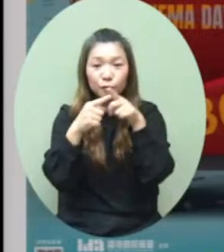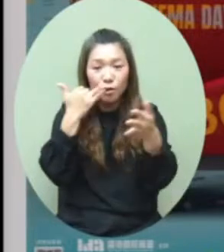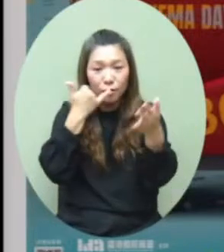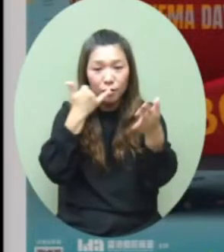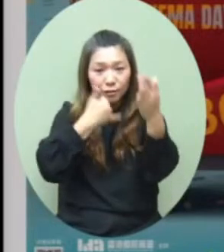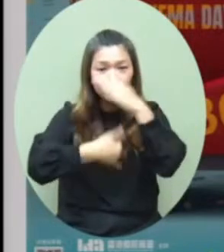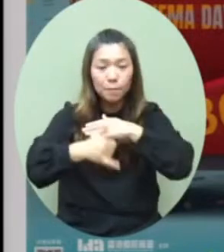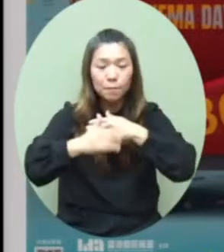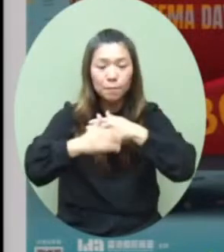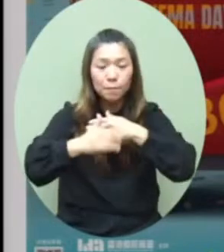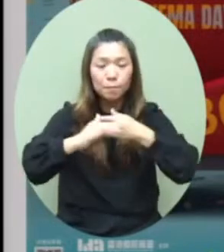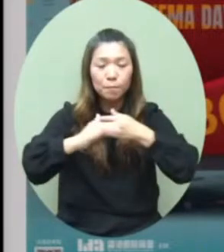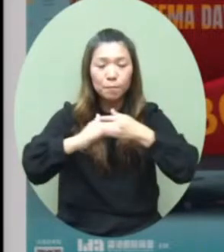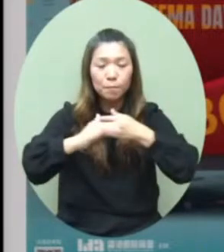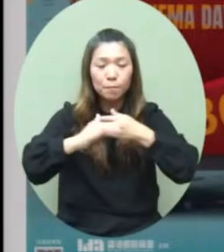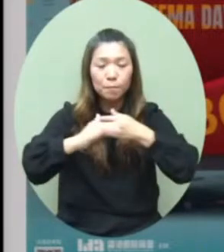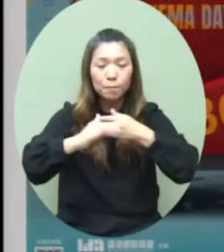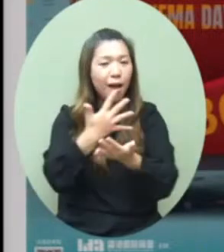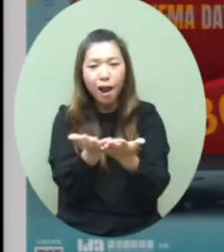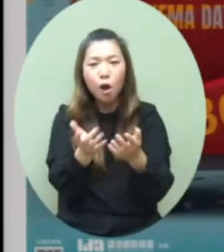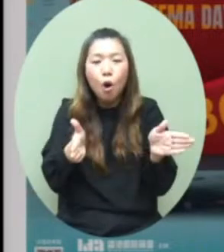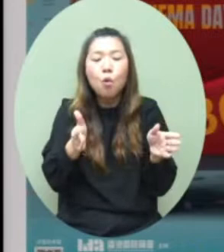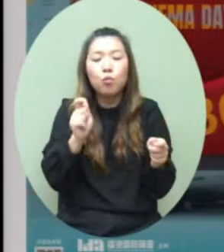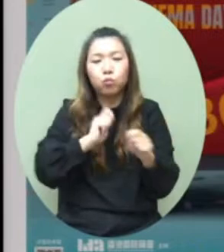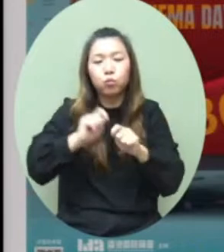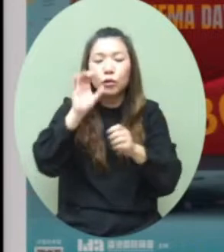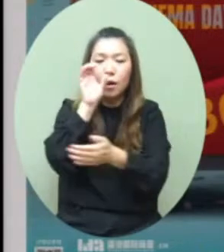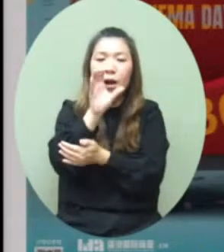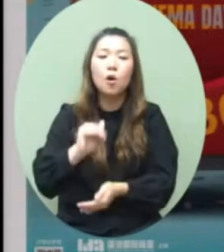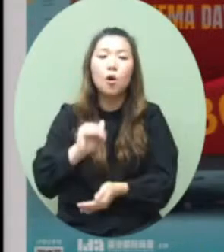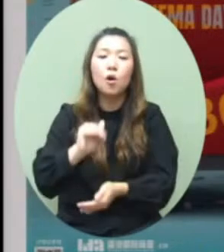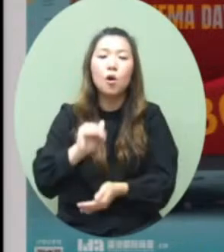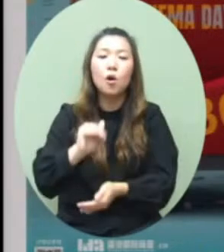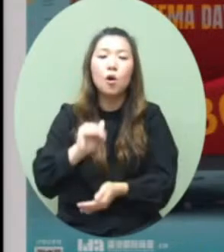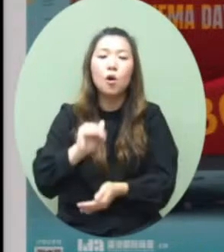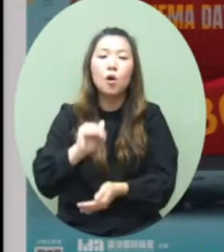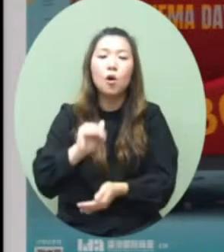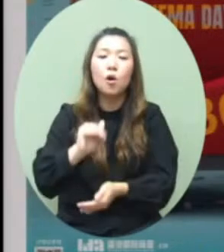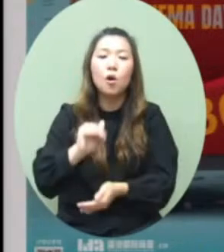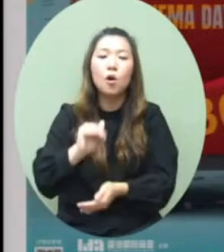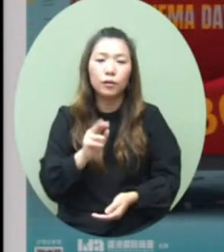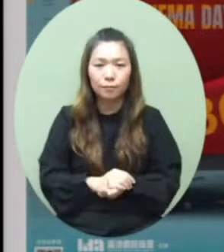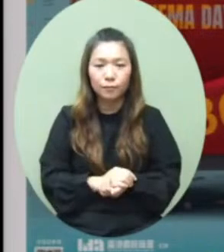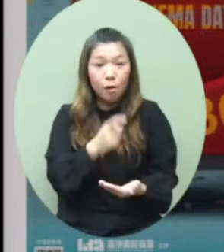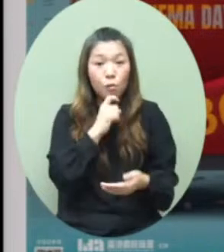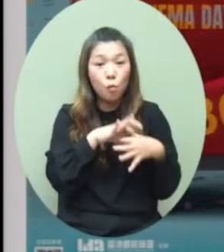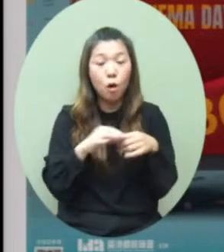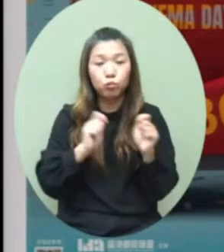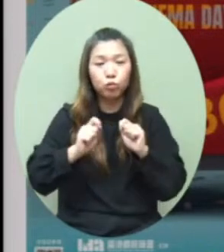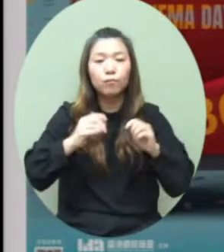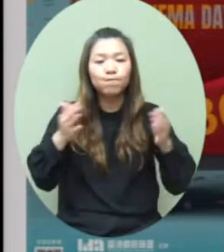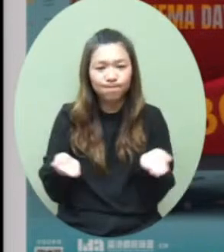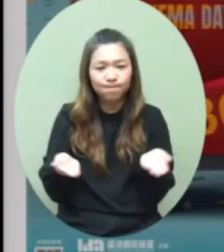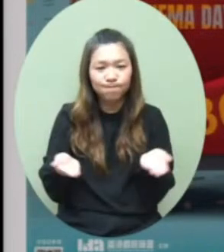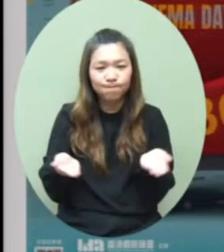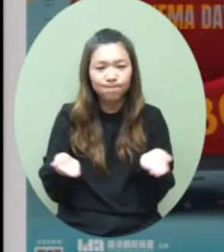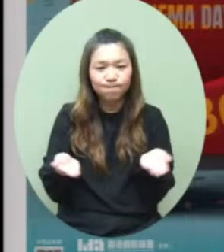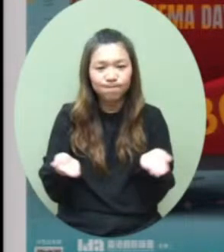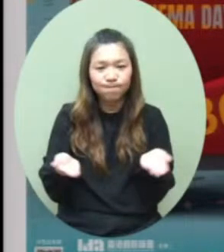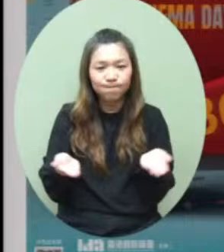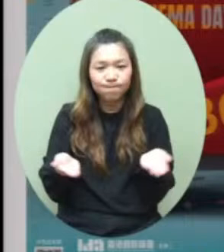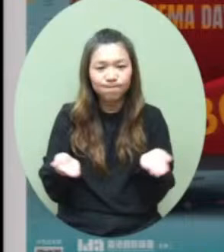offer uniform ticket price of $30 for Hong Kong citizens to buy tickets of different